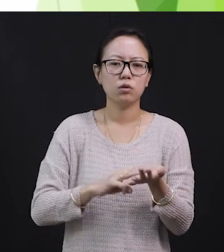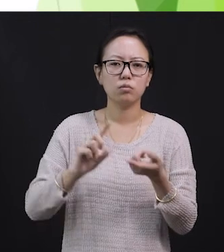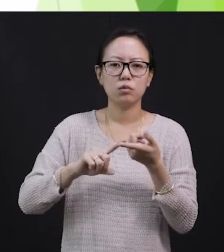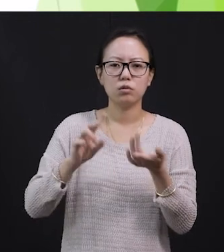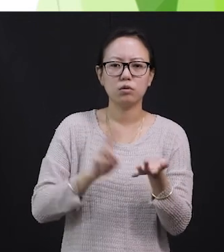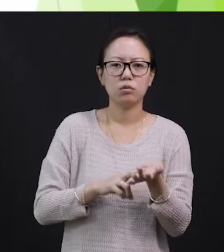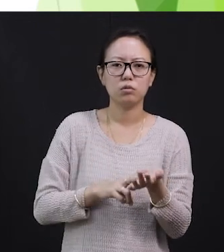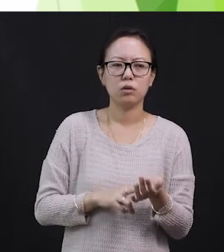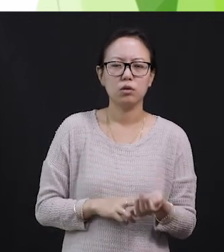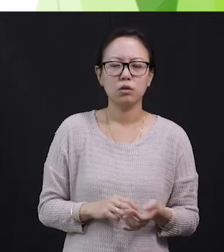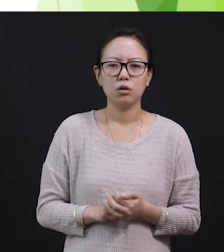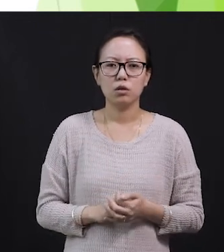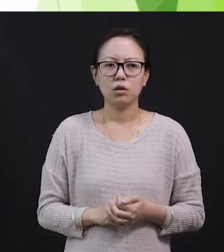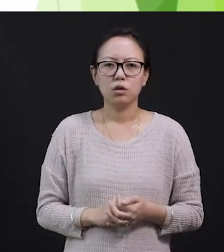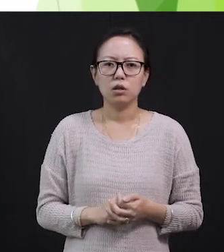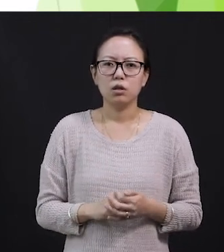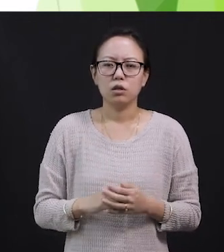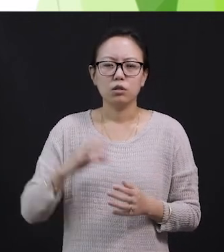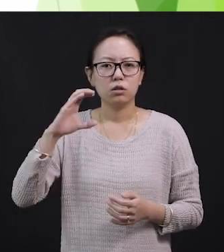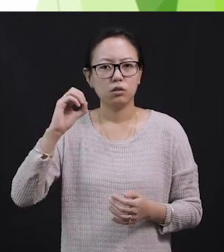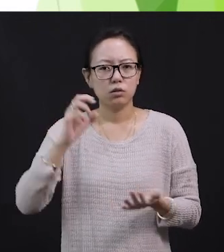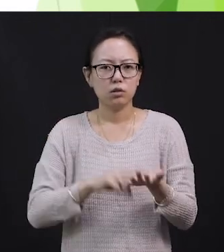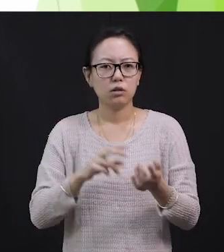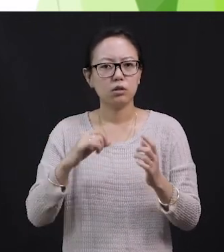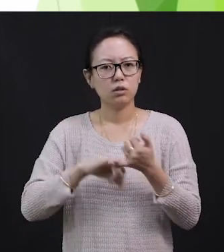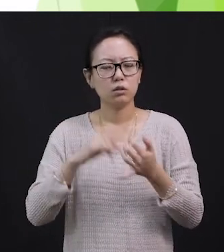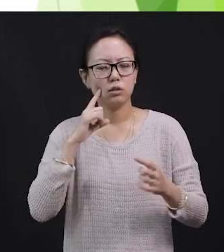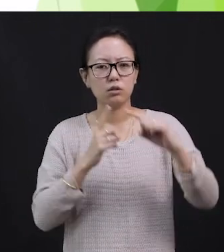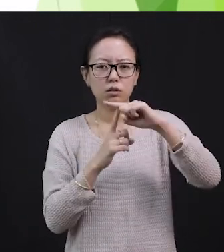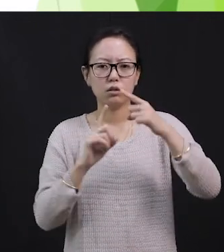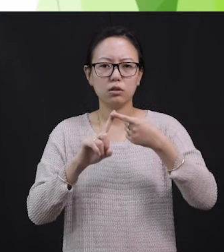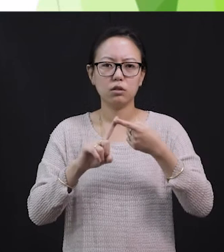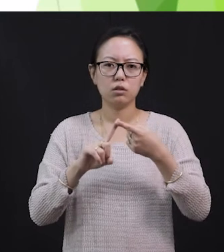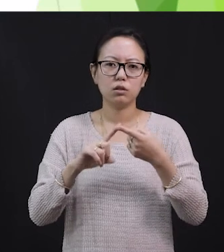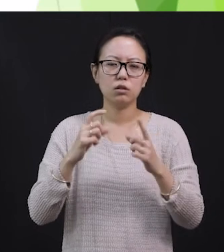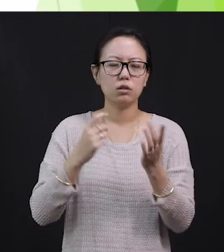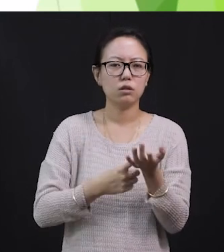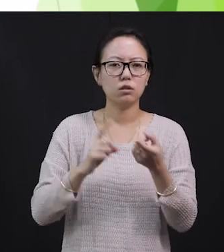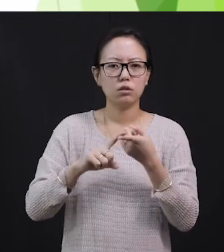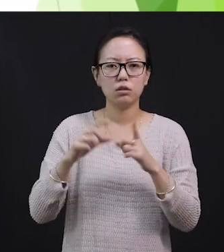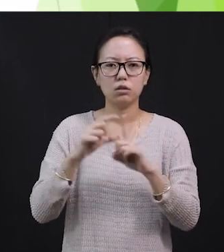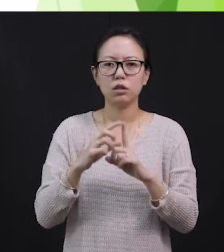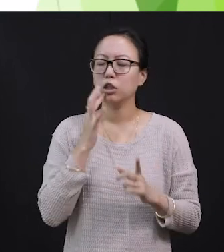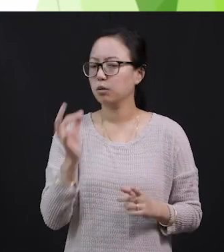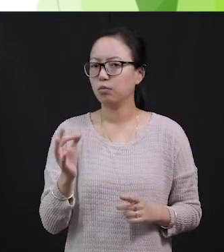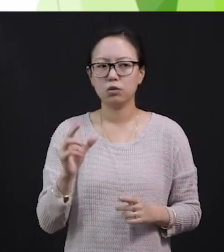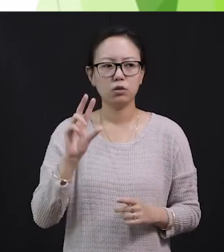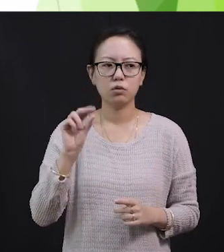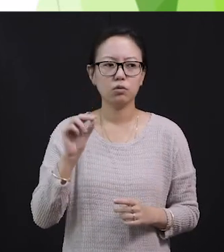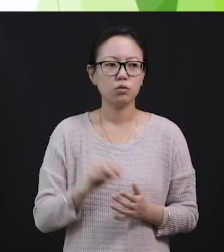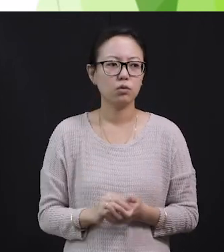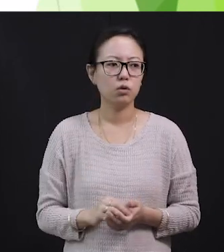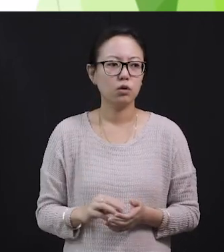anywhere. Then there was this dowry system, which even happens now. Even now you may